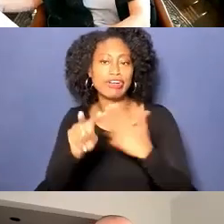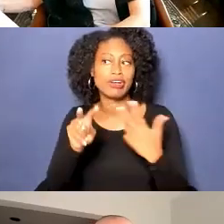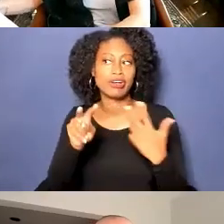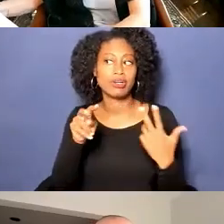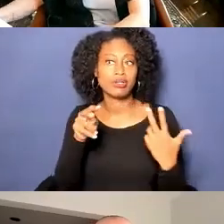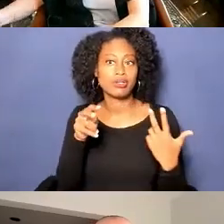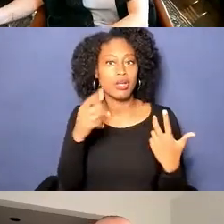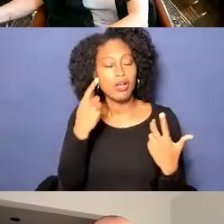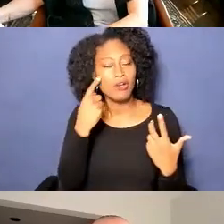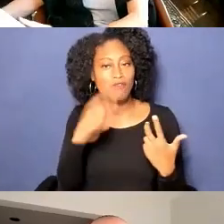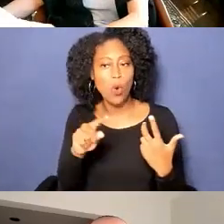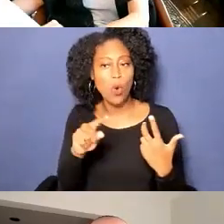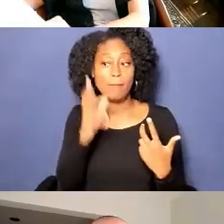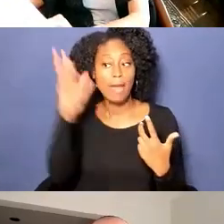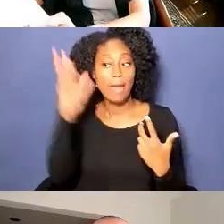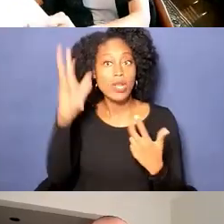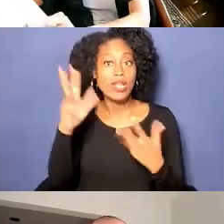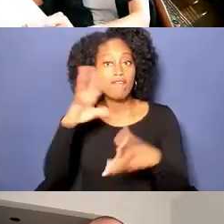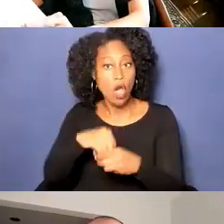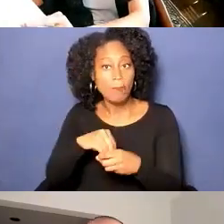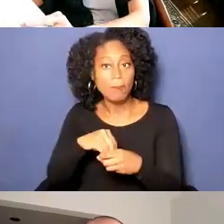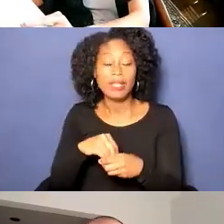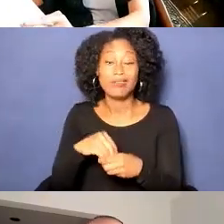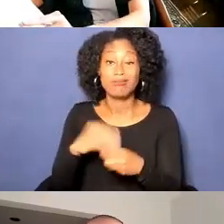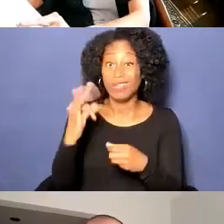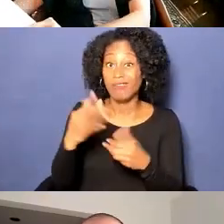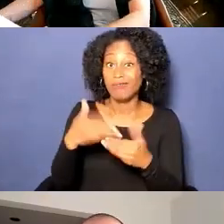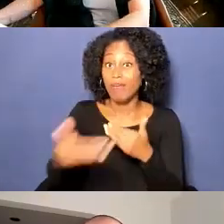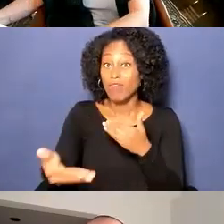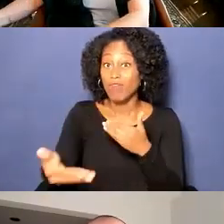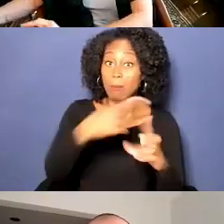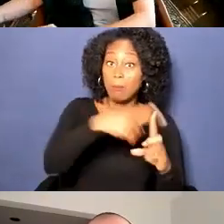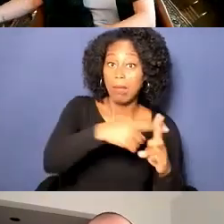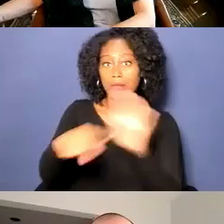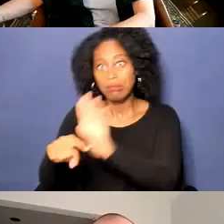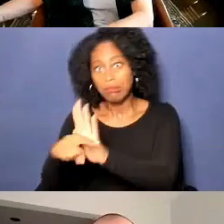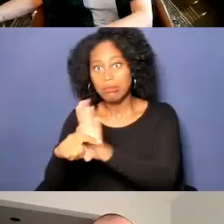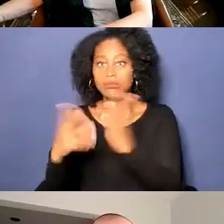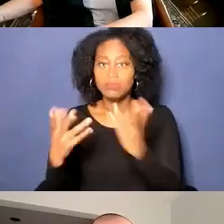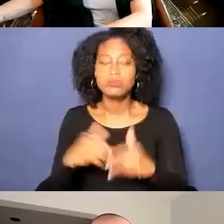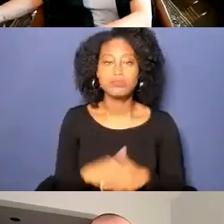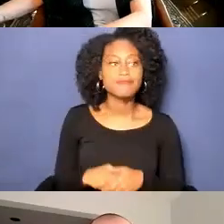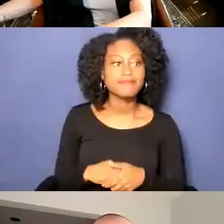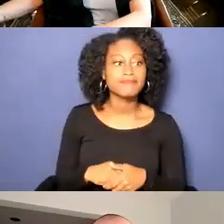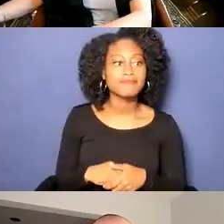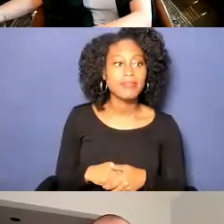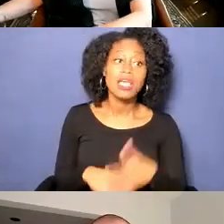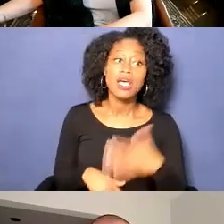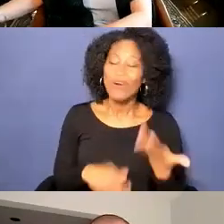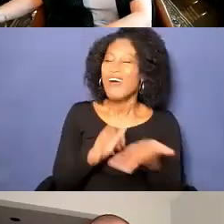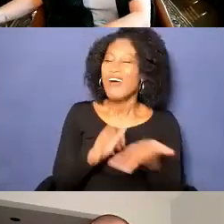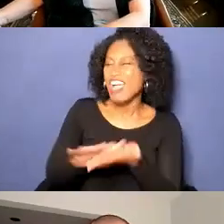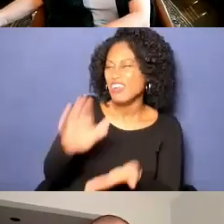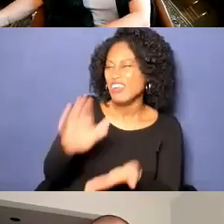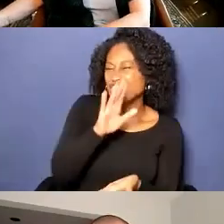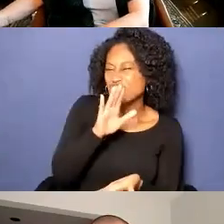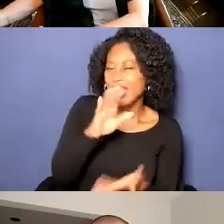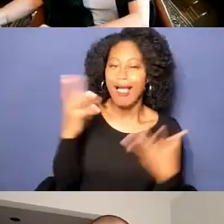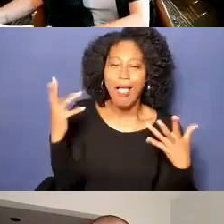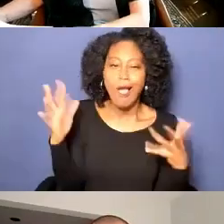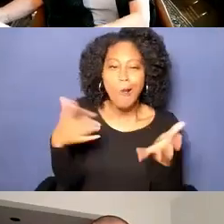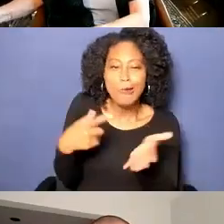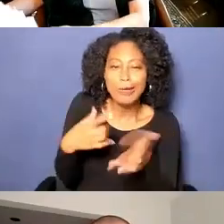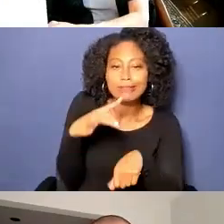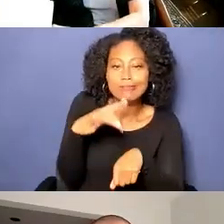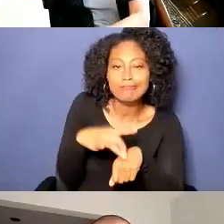involvement and the consequence of that. And then higher education, well, I've talked a little bit about that now, but you should not